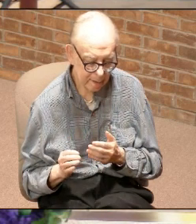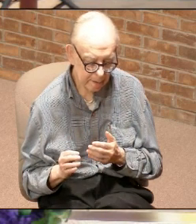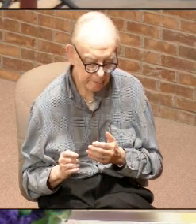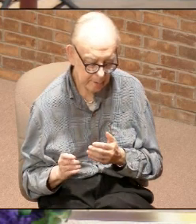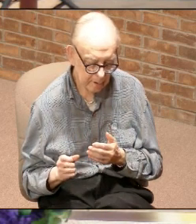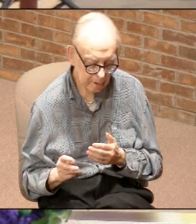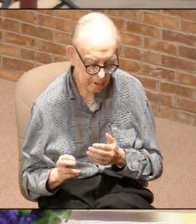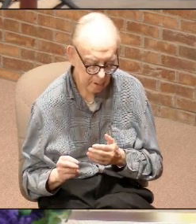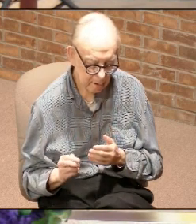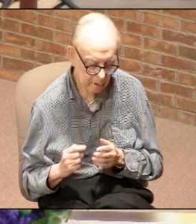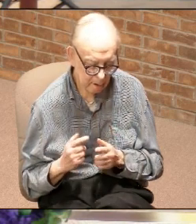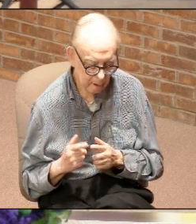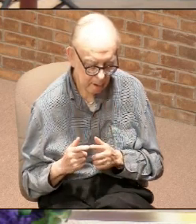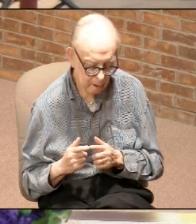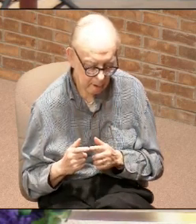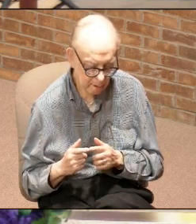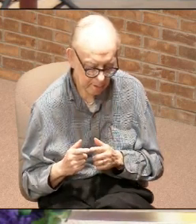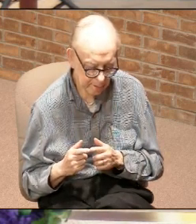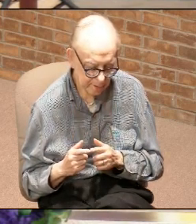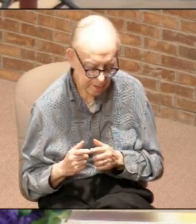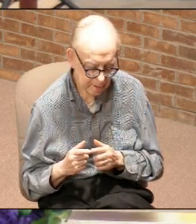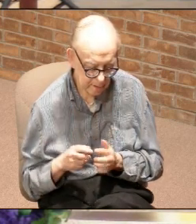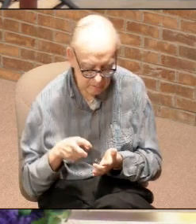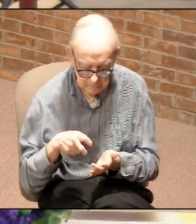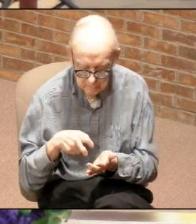and then they get down on their honches